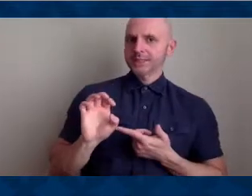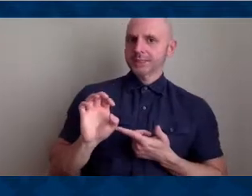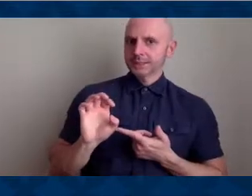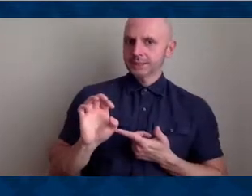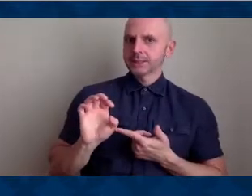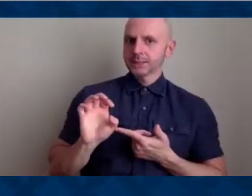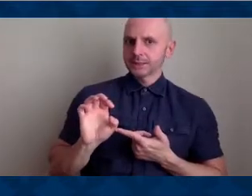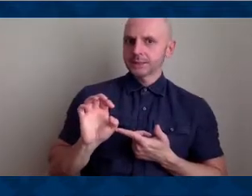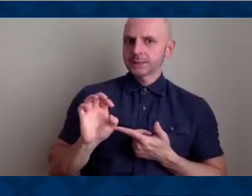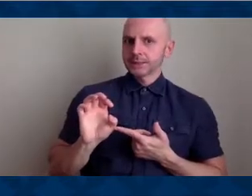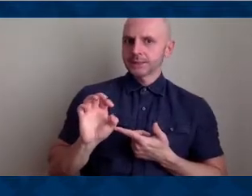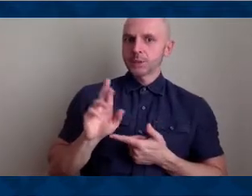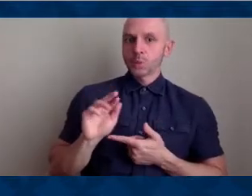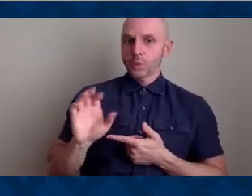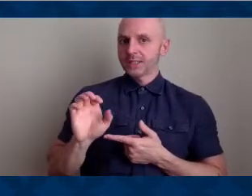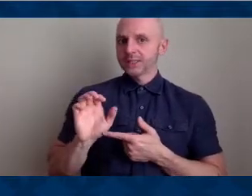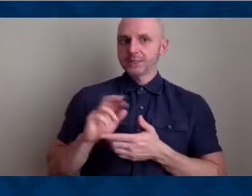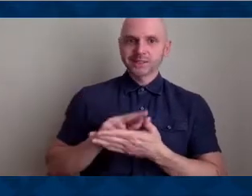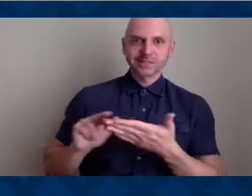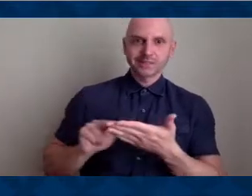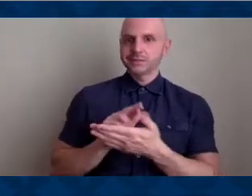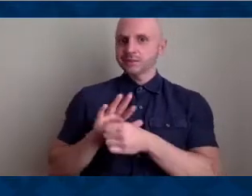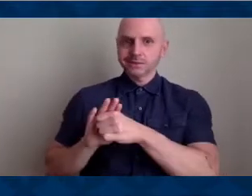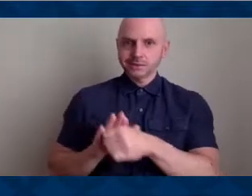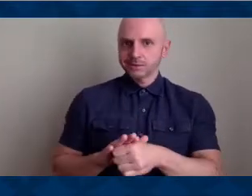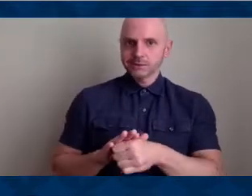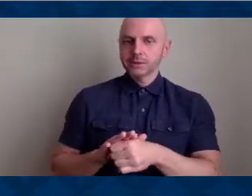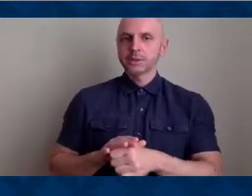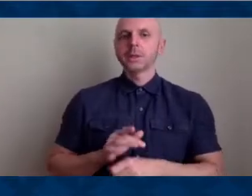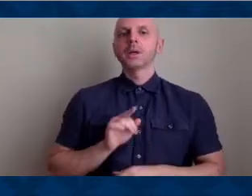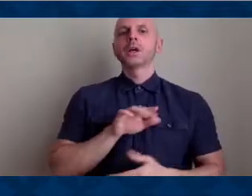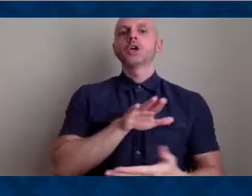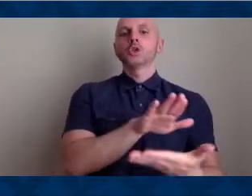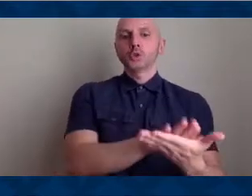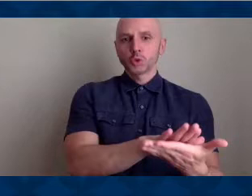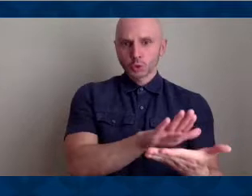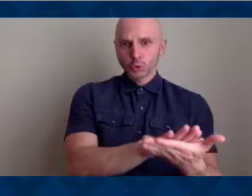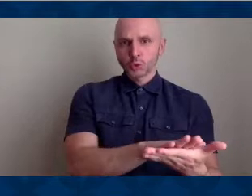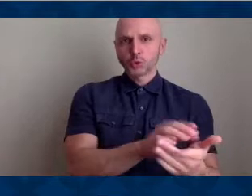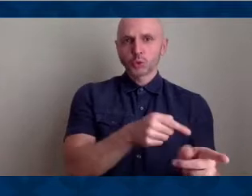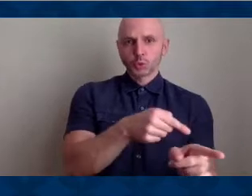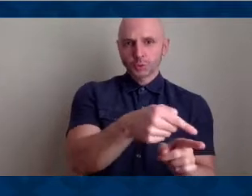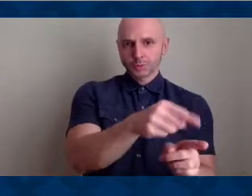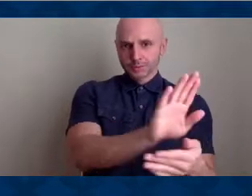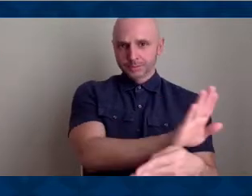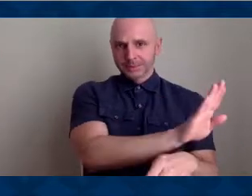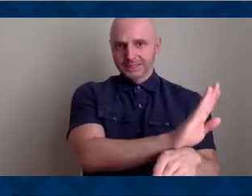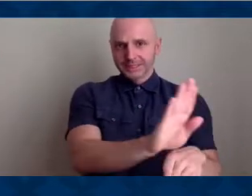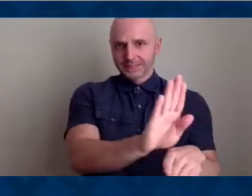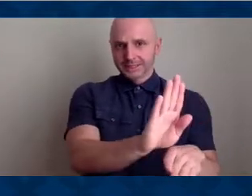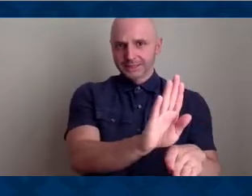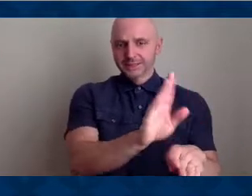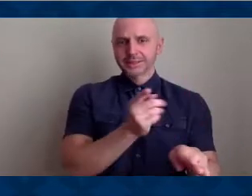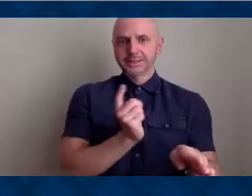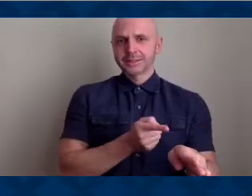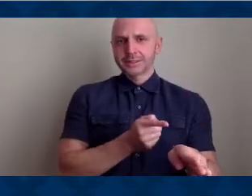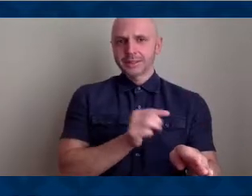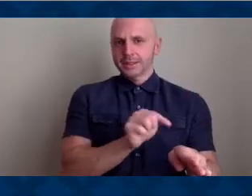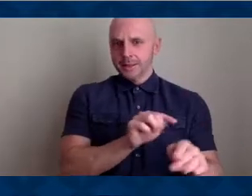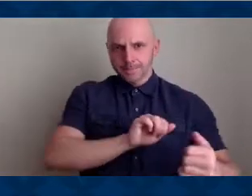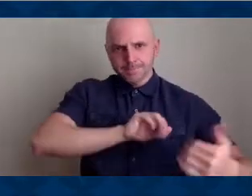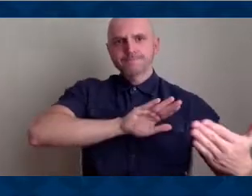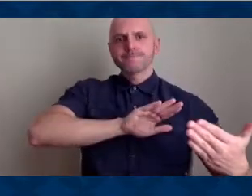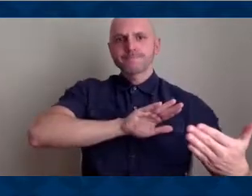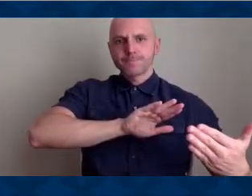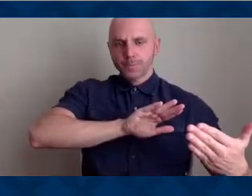Smith School of Business has been sort of grappling with this issue in a very sensitive way and